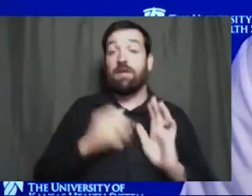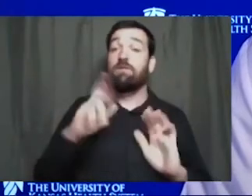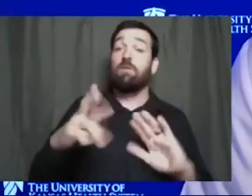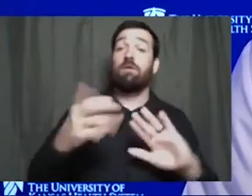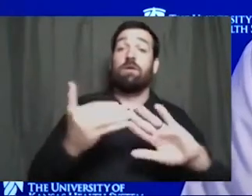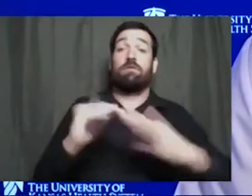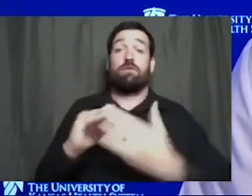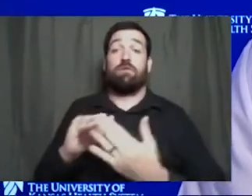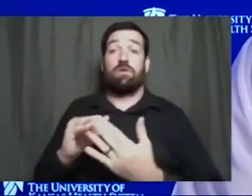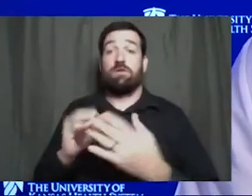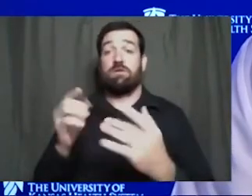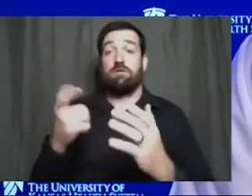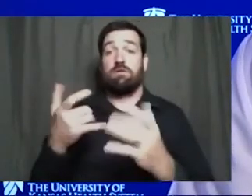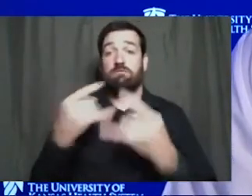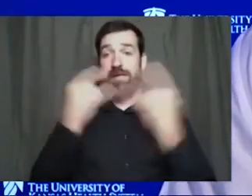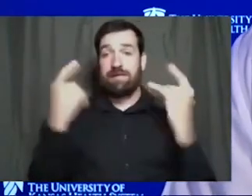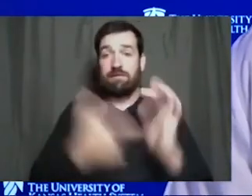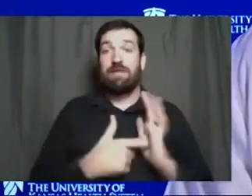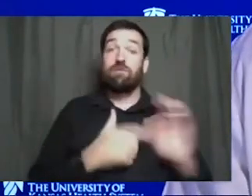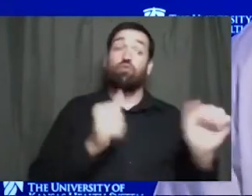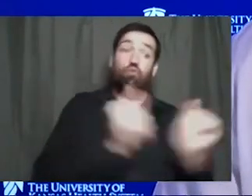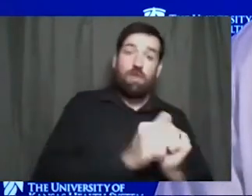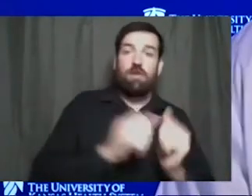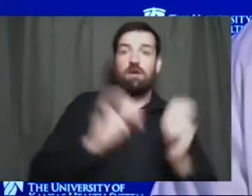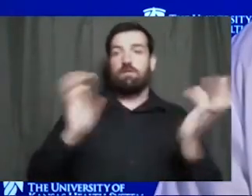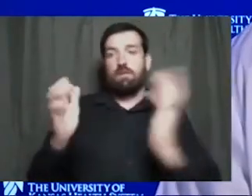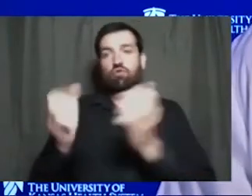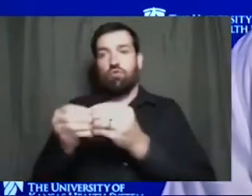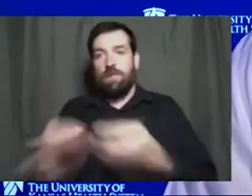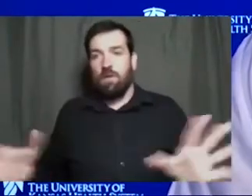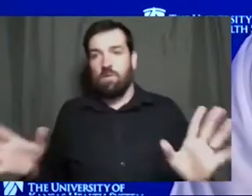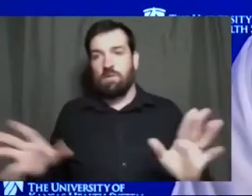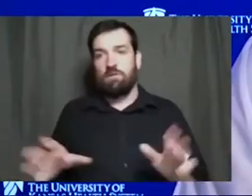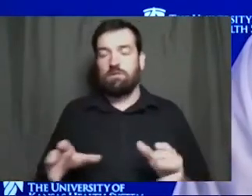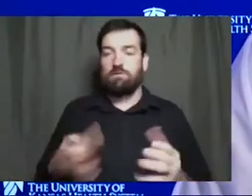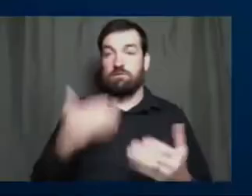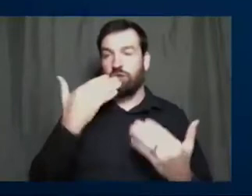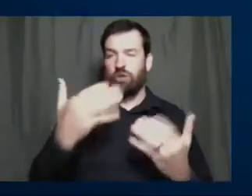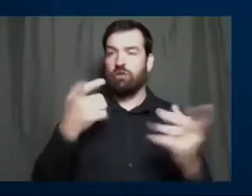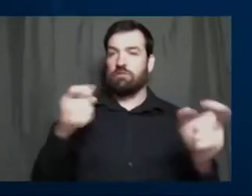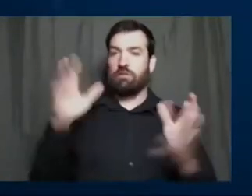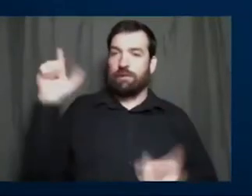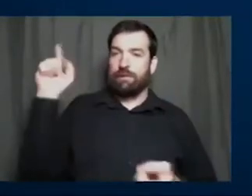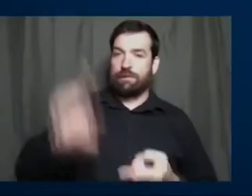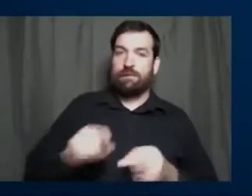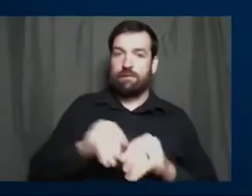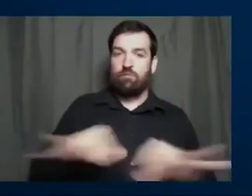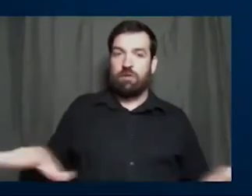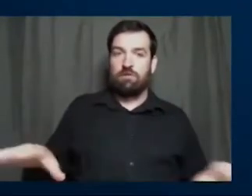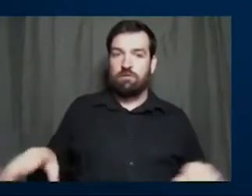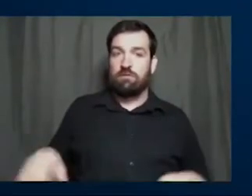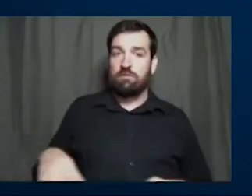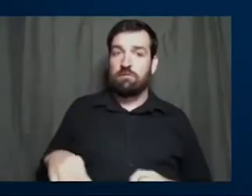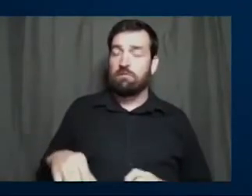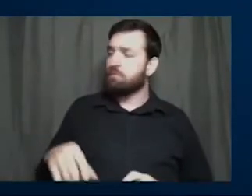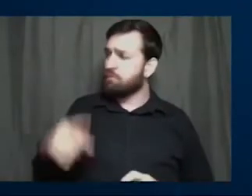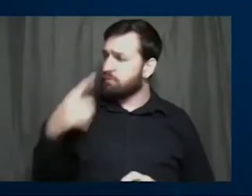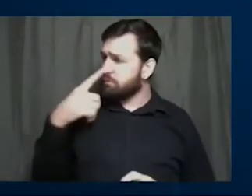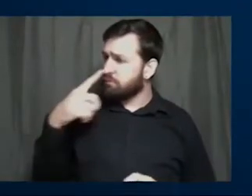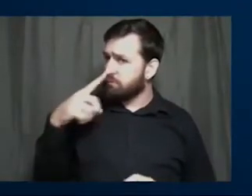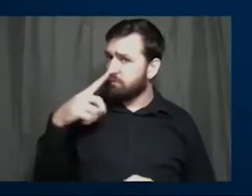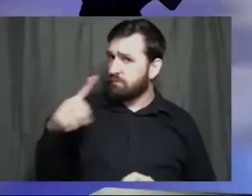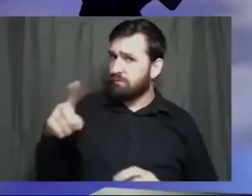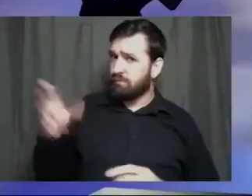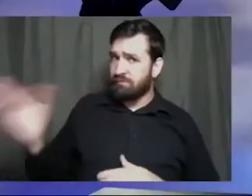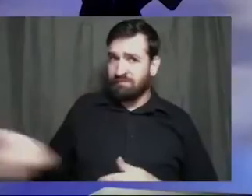versus counties without, and shown great reductions in the spread of the disease as well. Hey, can we put Damien on the spot for a minute? Absolutely. Damien, you have, your kids are